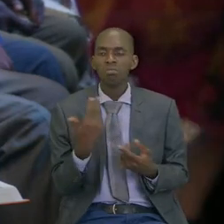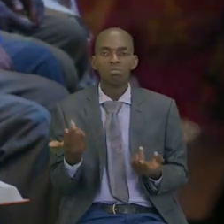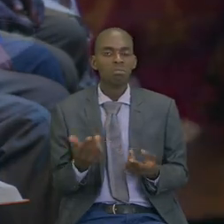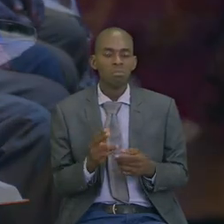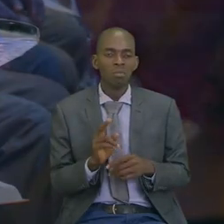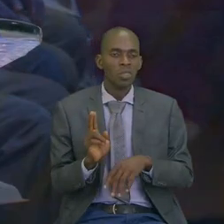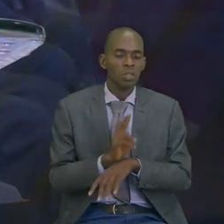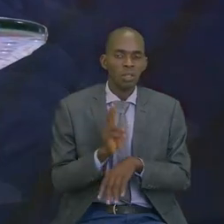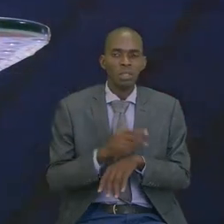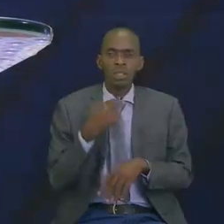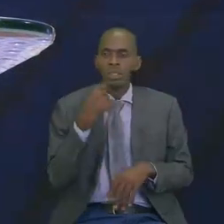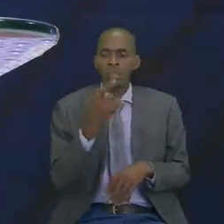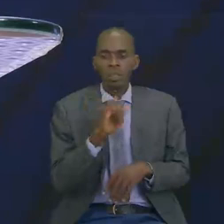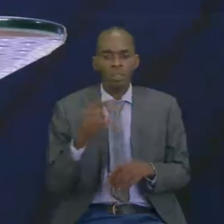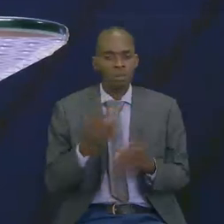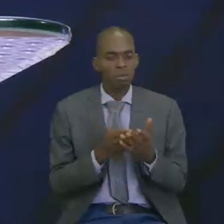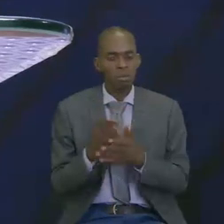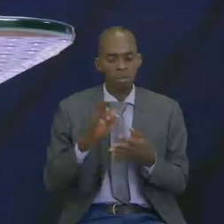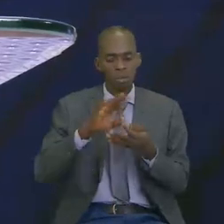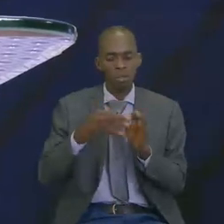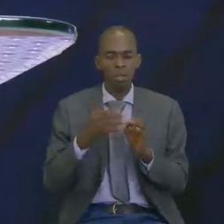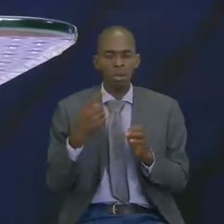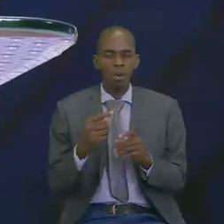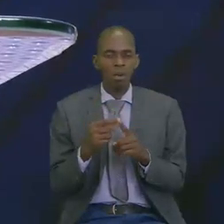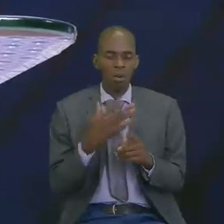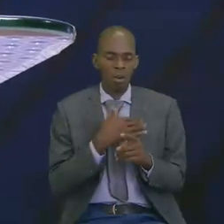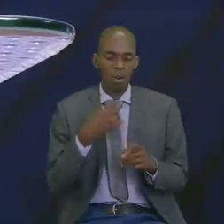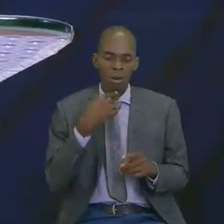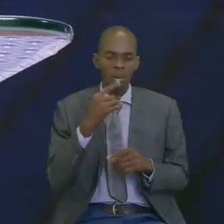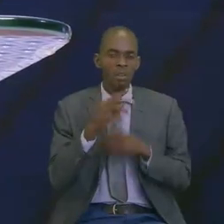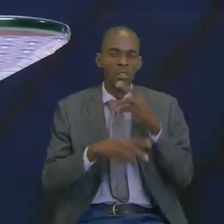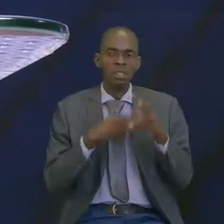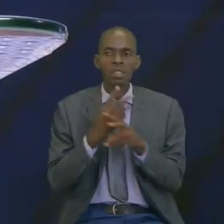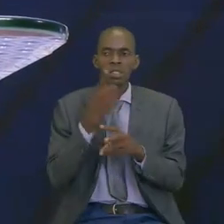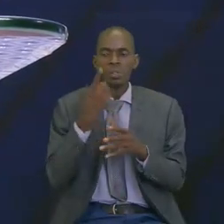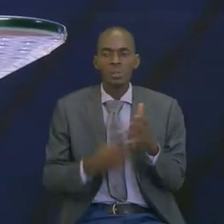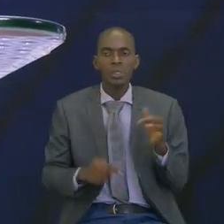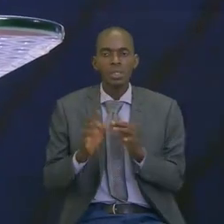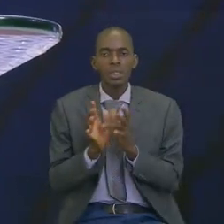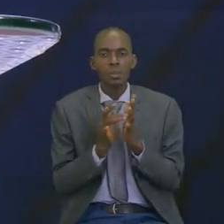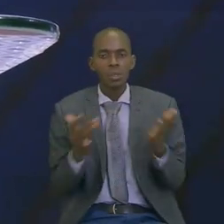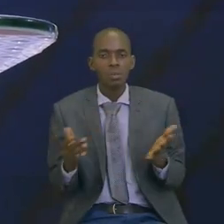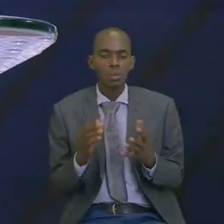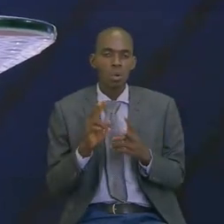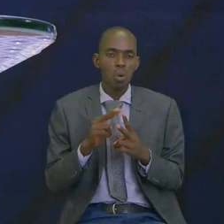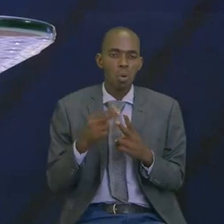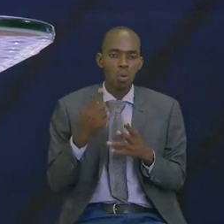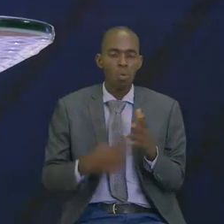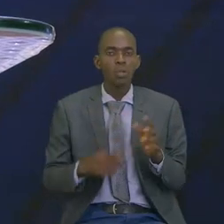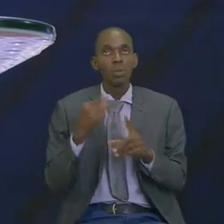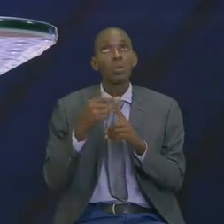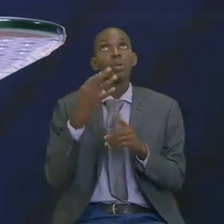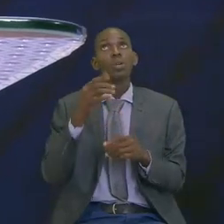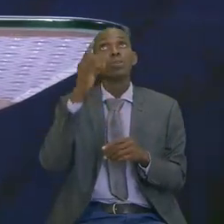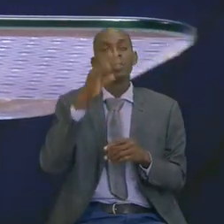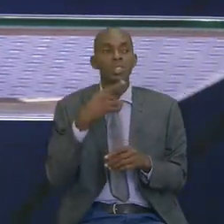truth, interpreting the word, and telling the world what the Bible, what the word of God says. If they